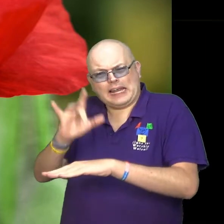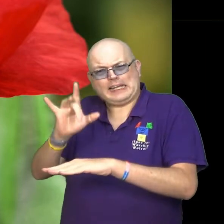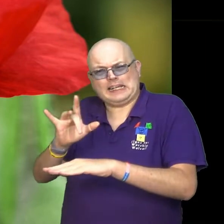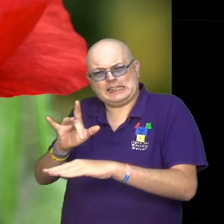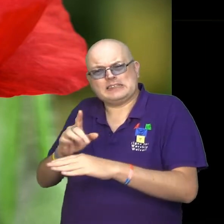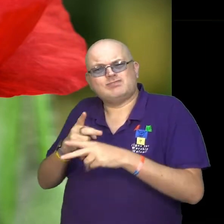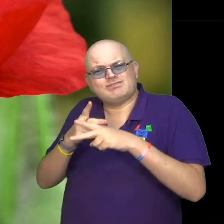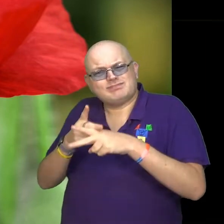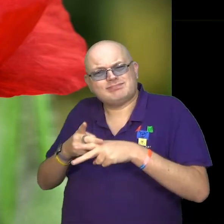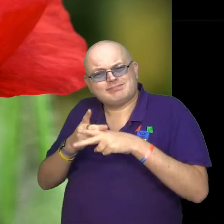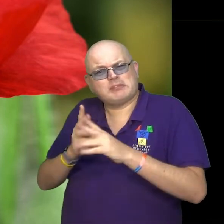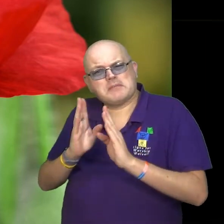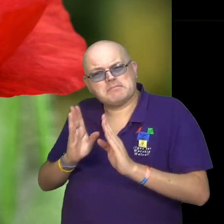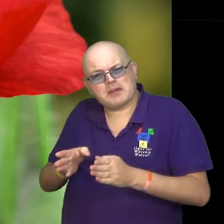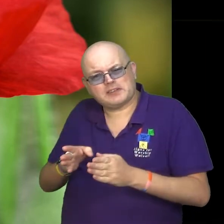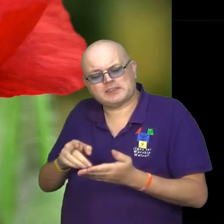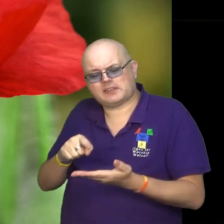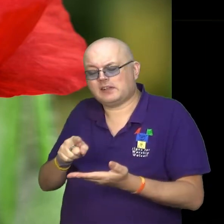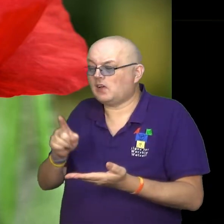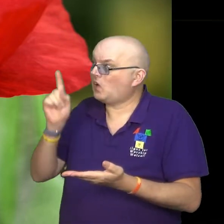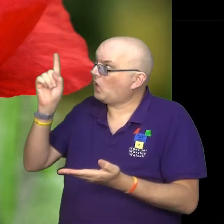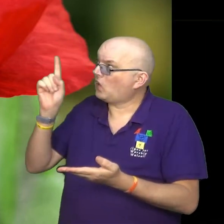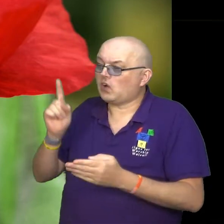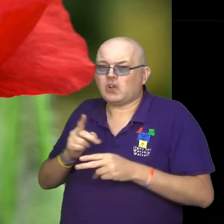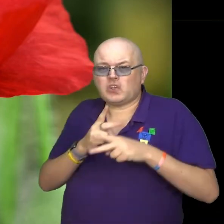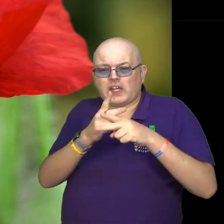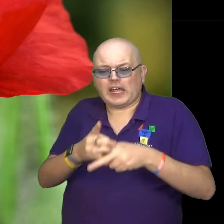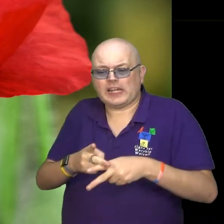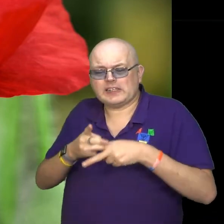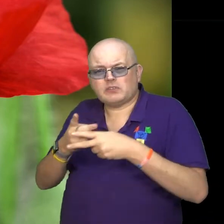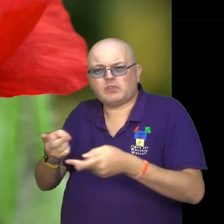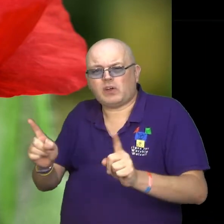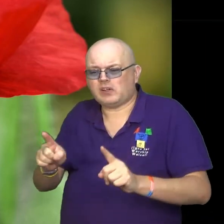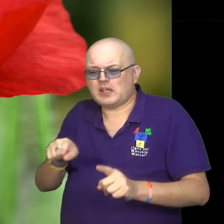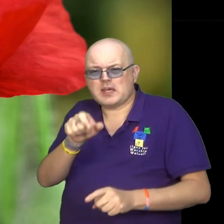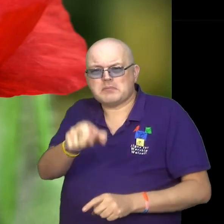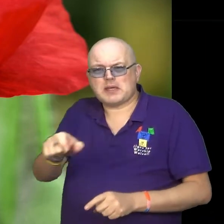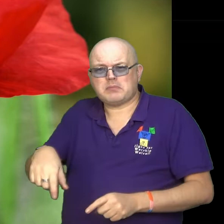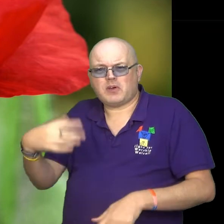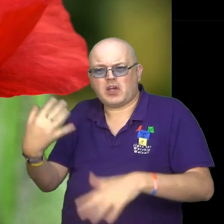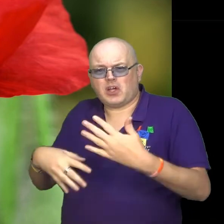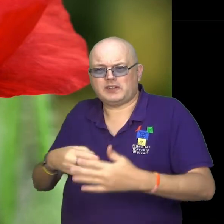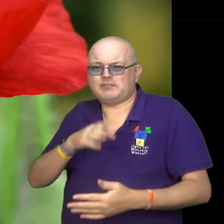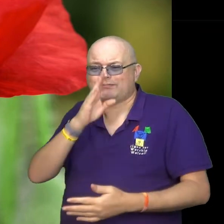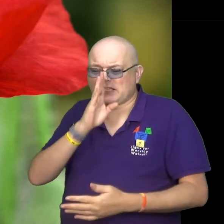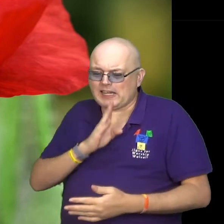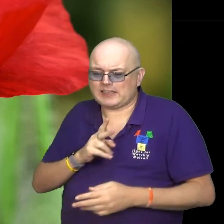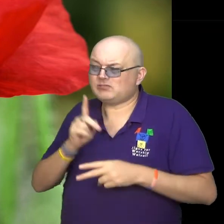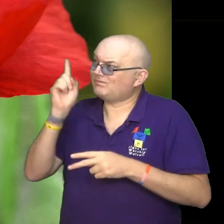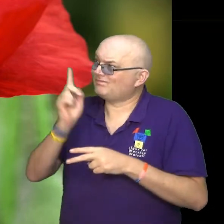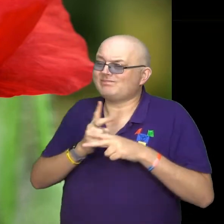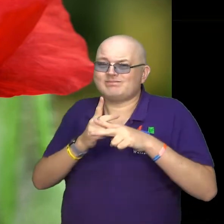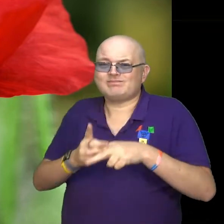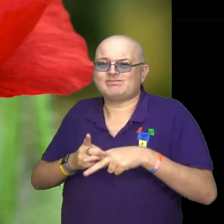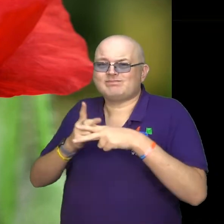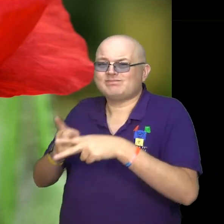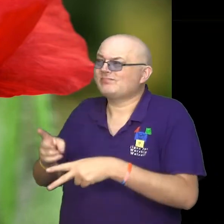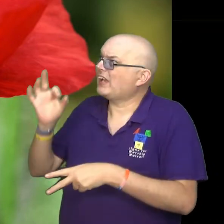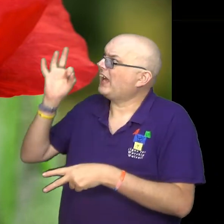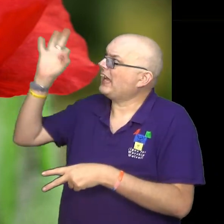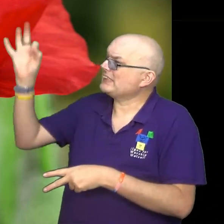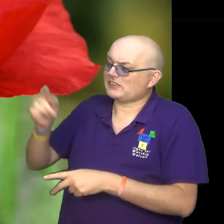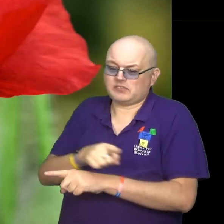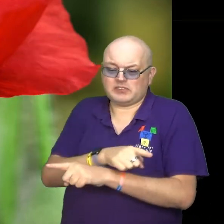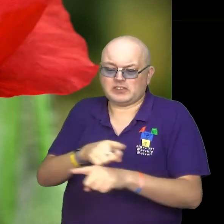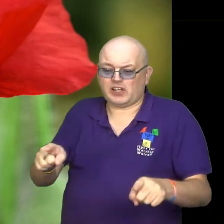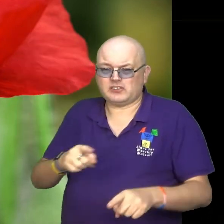be handled gently. God cares for those who are hurting and those who are sad. Ask God to